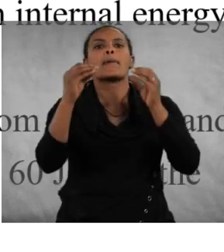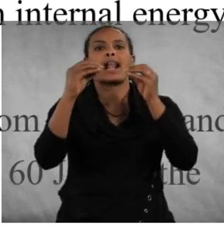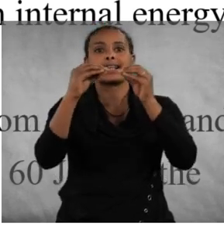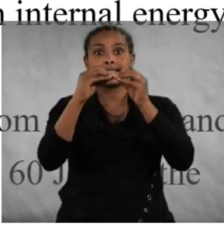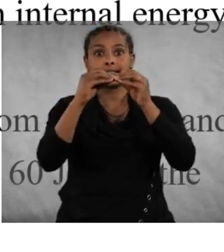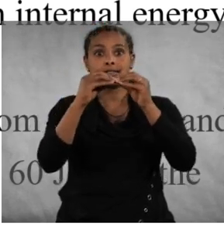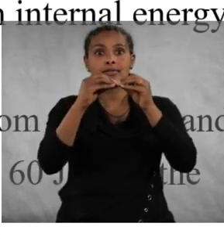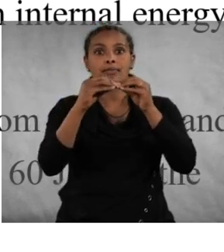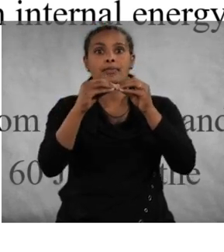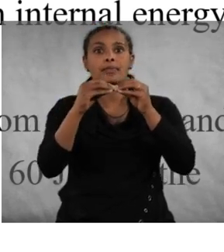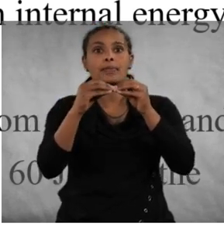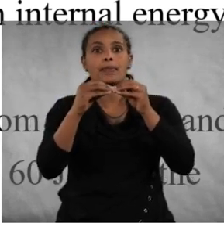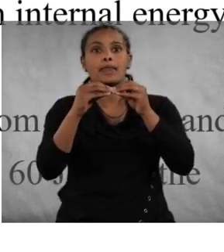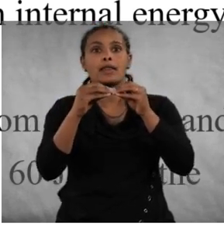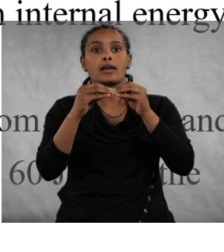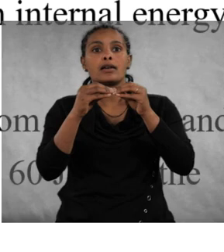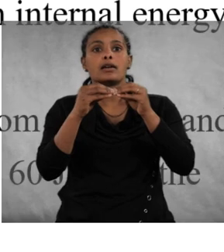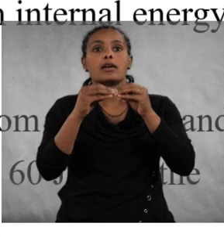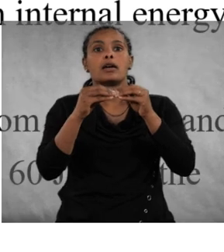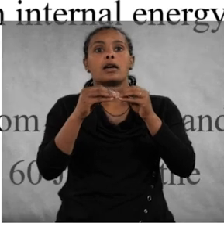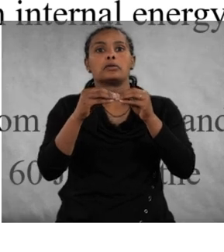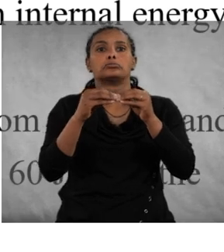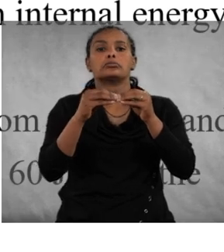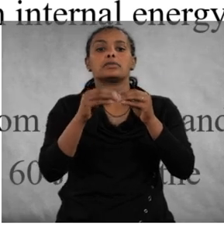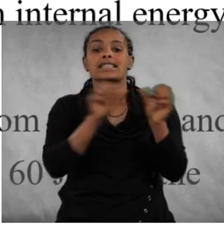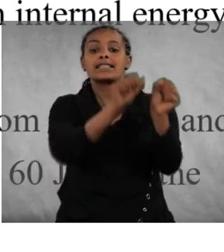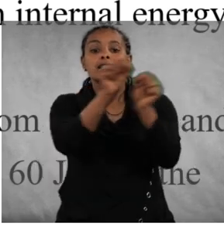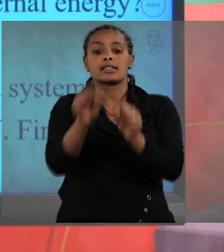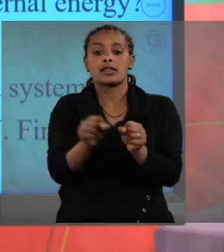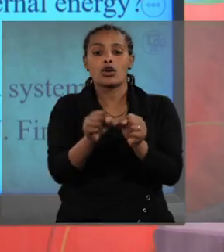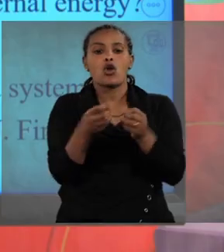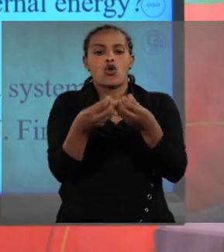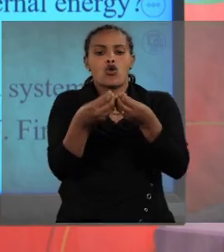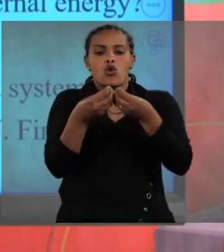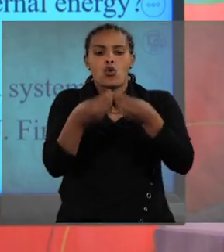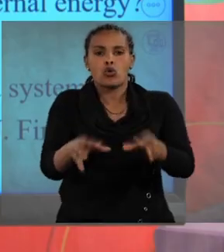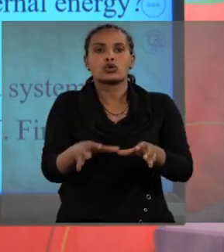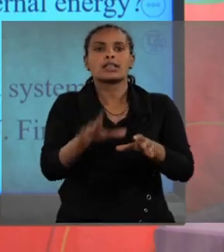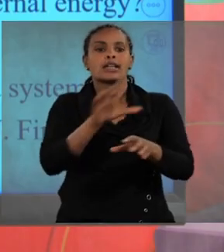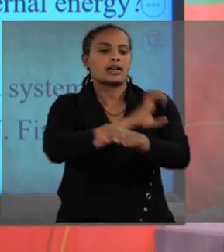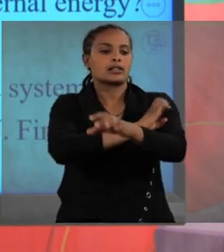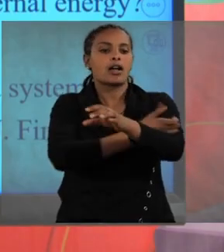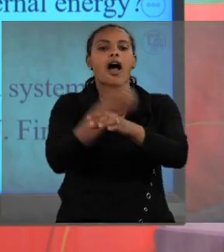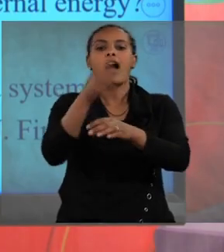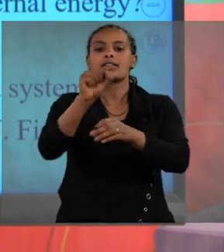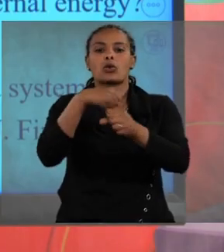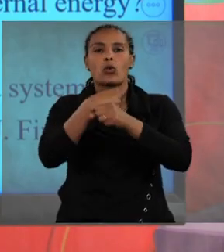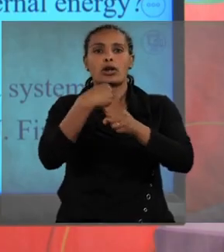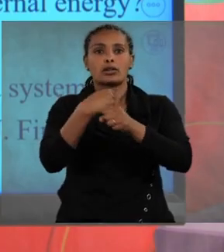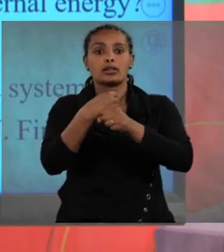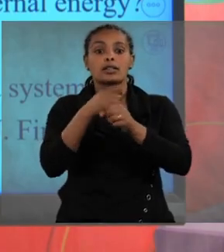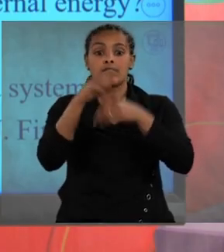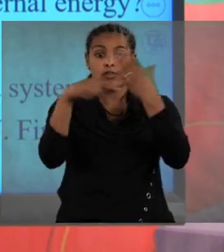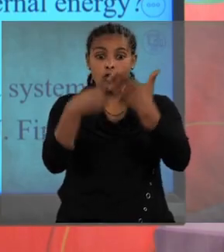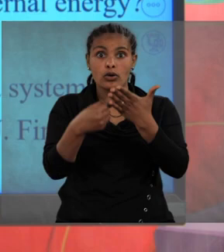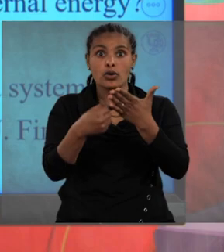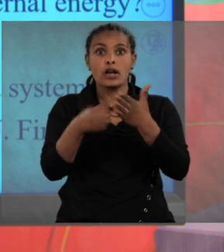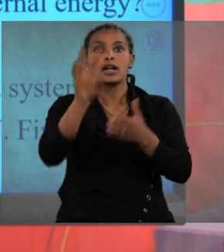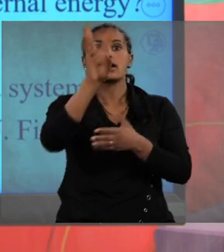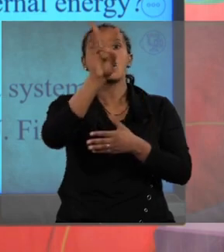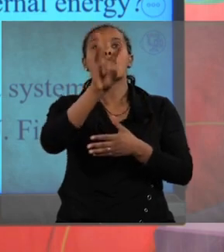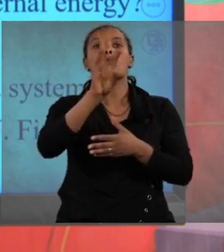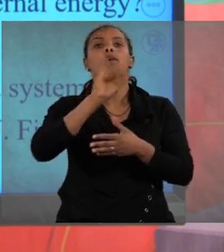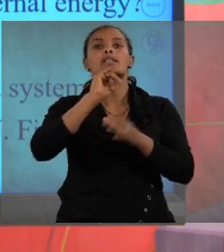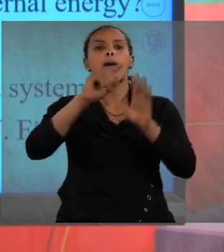plus, and does now the system lose energy as work. Therefore, W